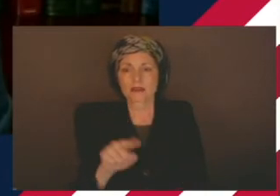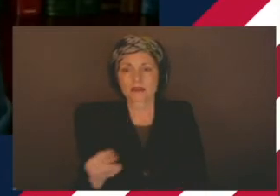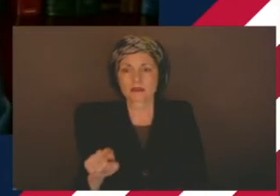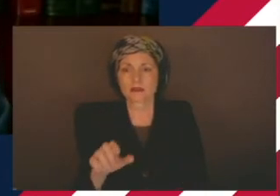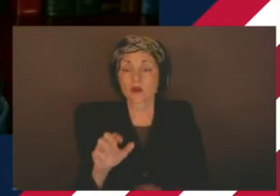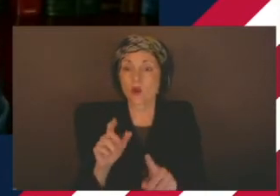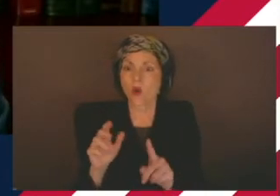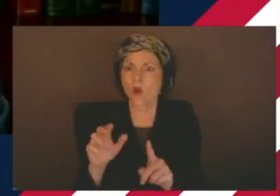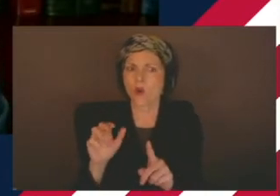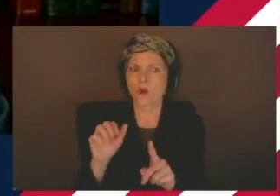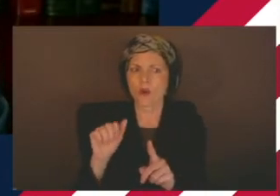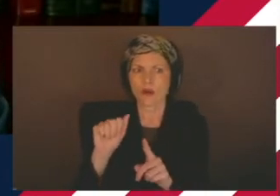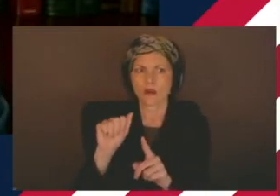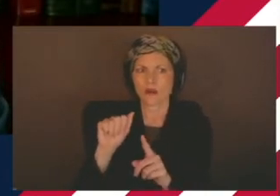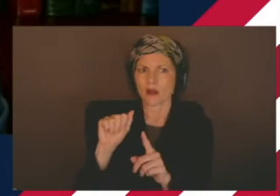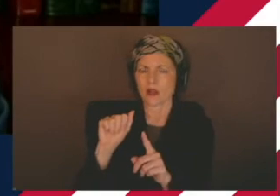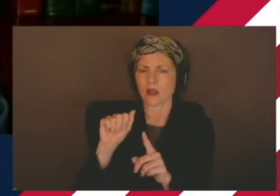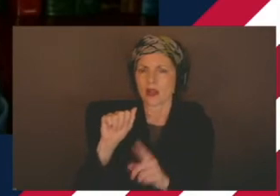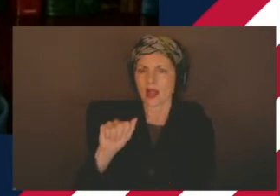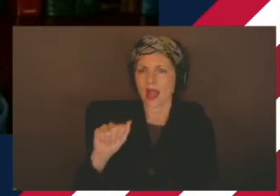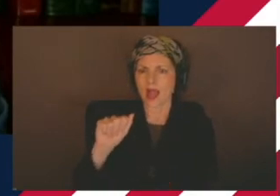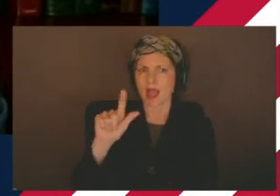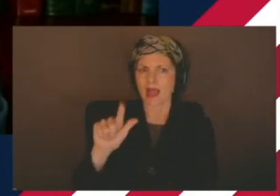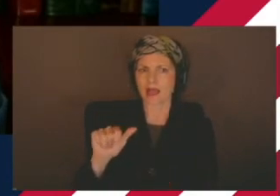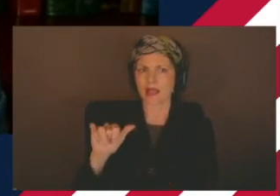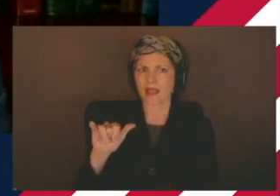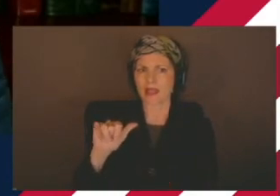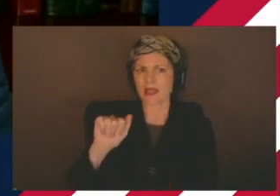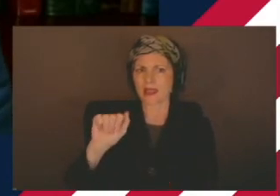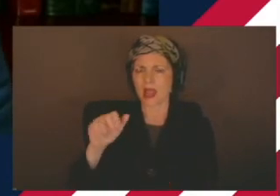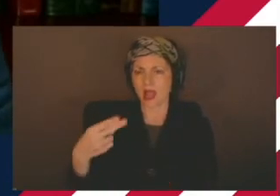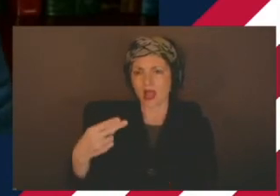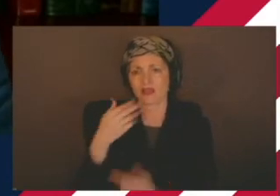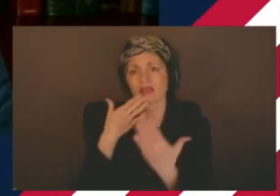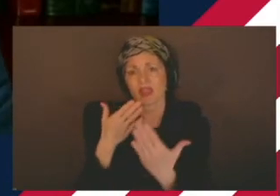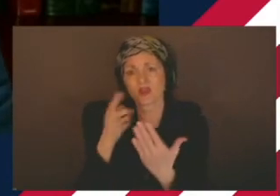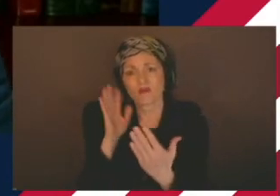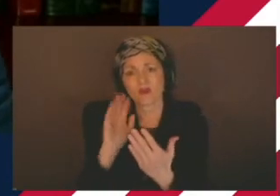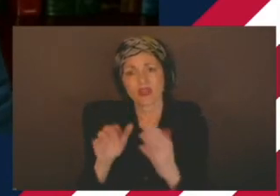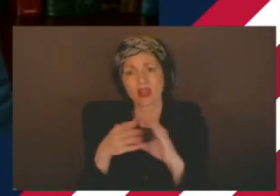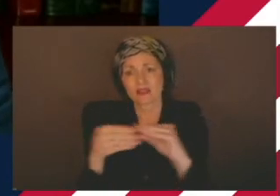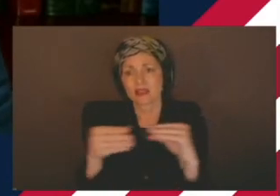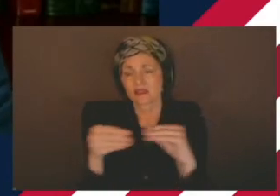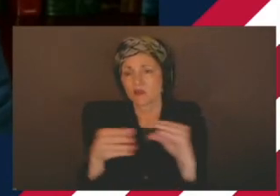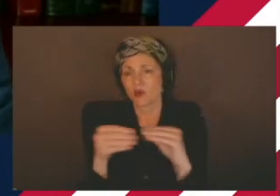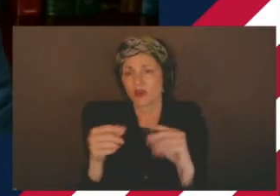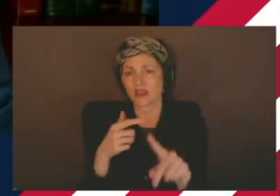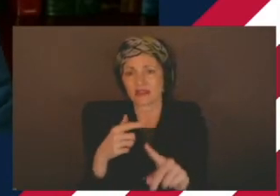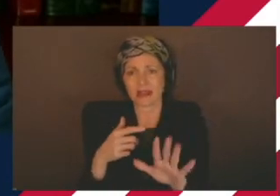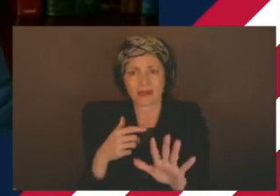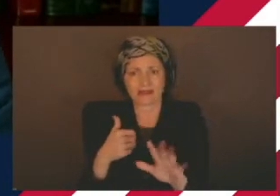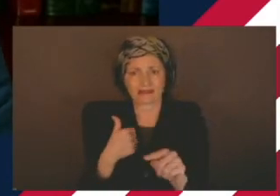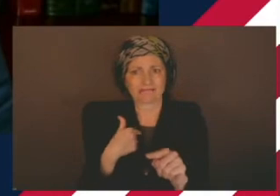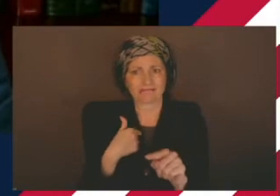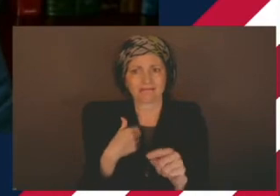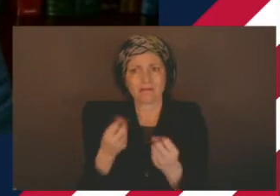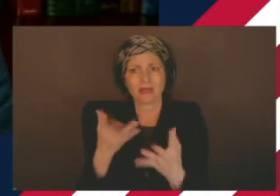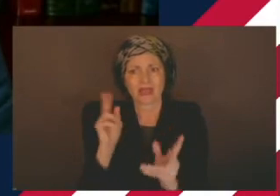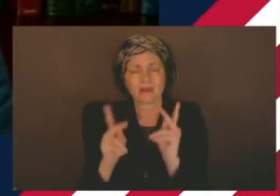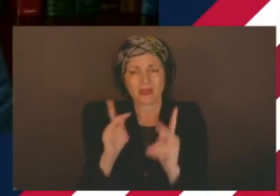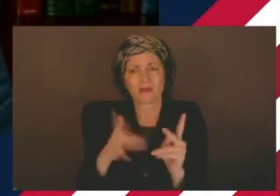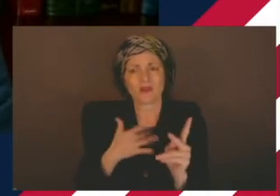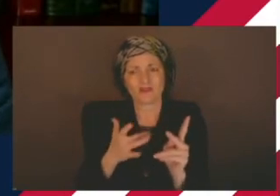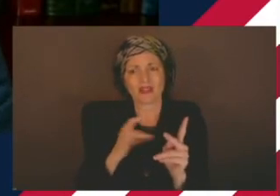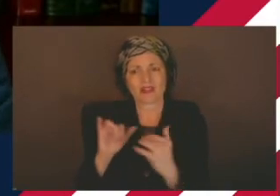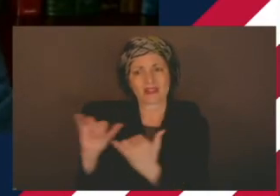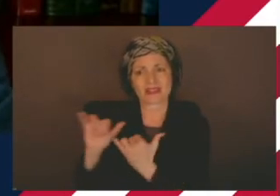Every member of this committee joins me in saying that you survived what no one should have to. And one of the things that we've witnessed is